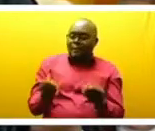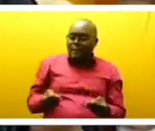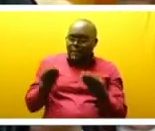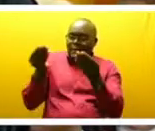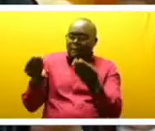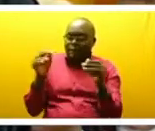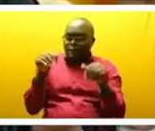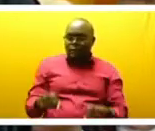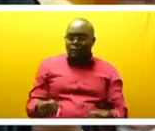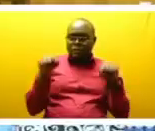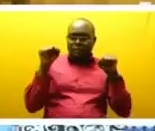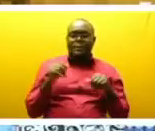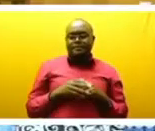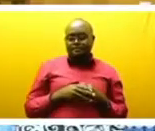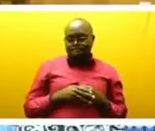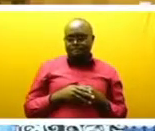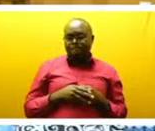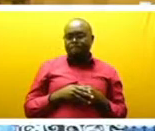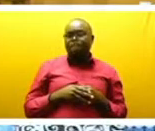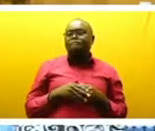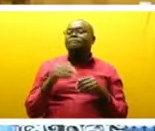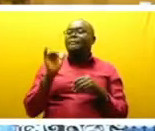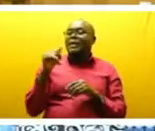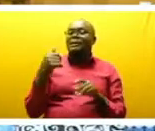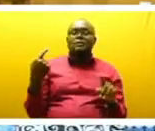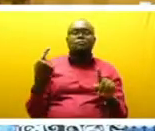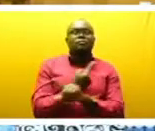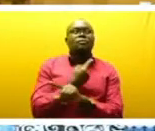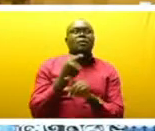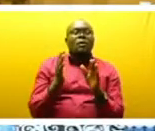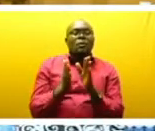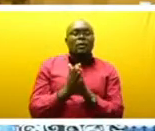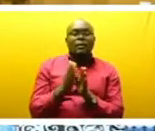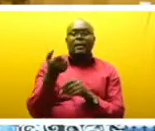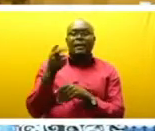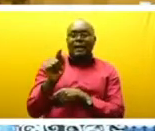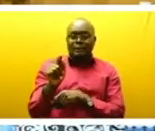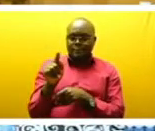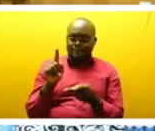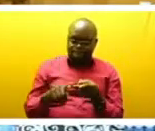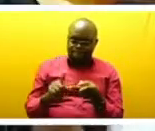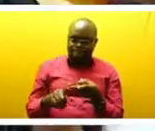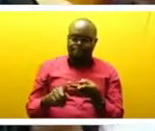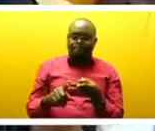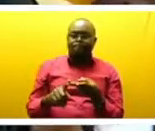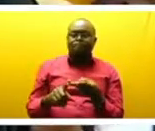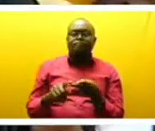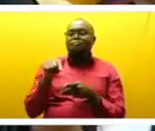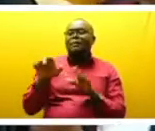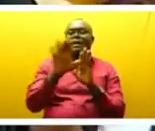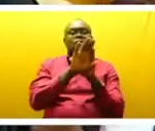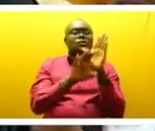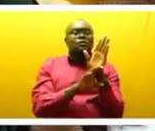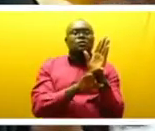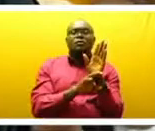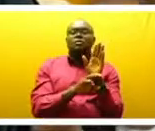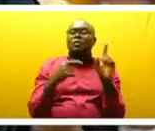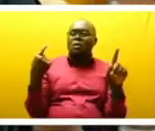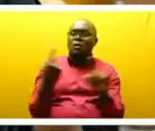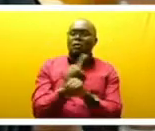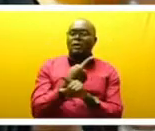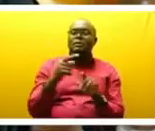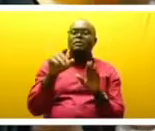the chairman. It is contrary to the Act, it is unconstitutional, contrary to the